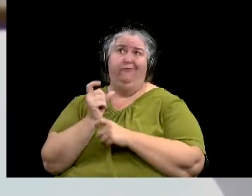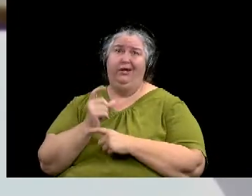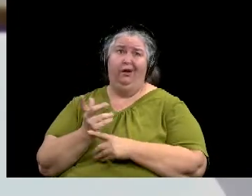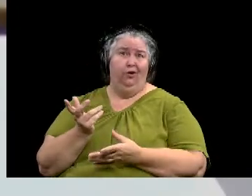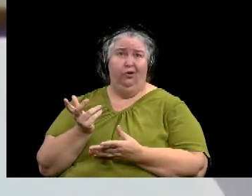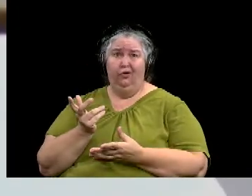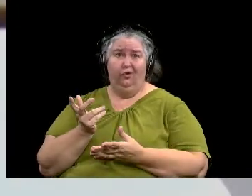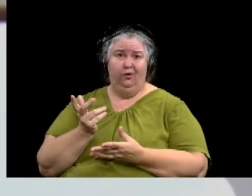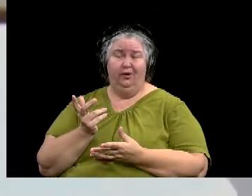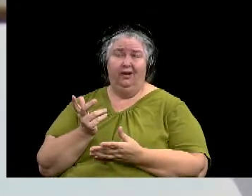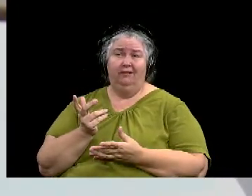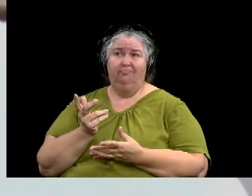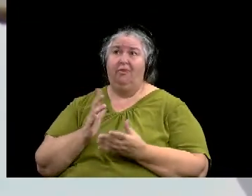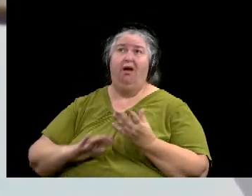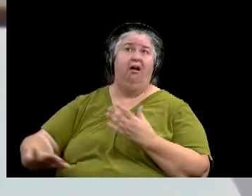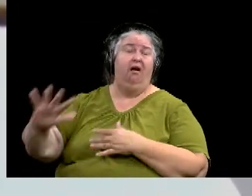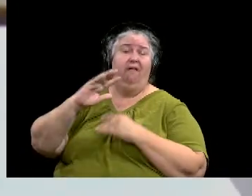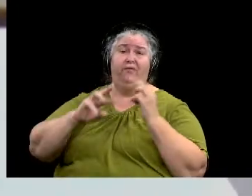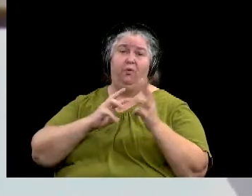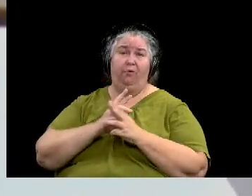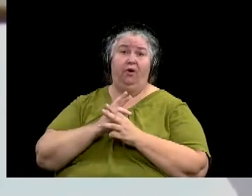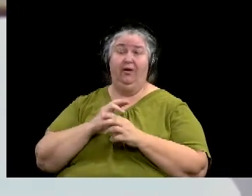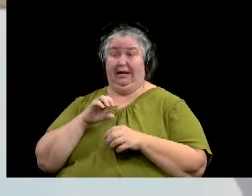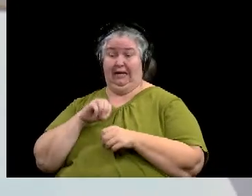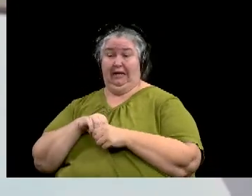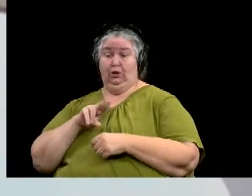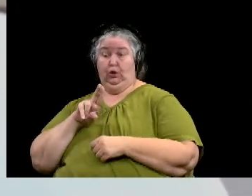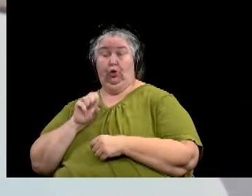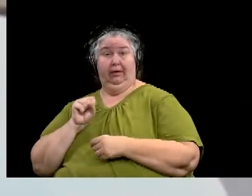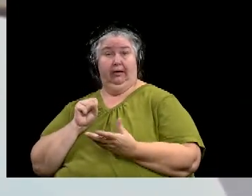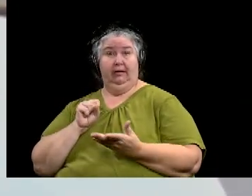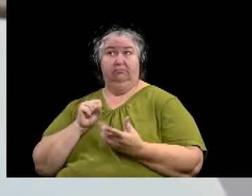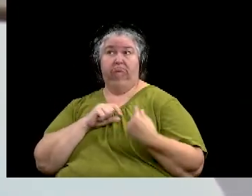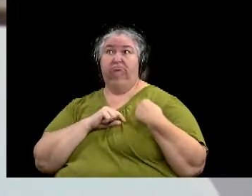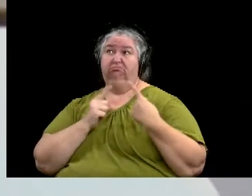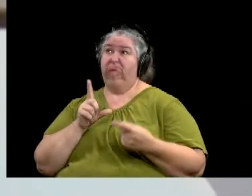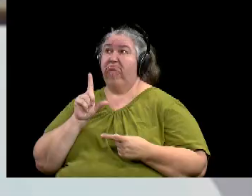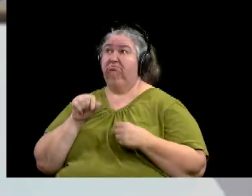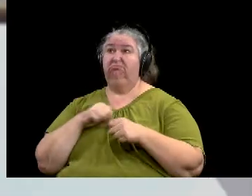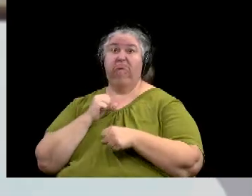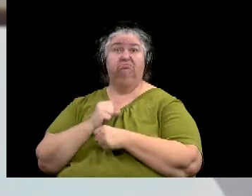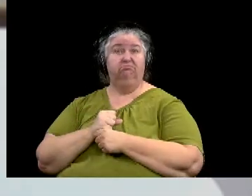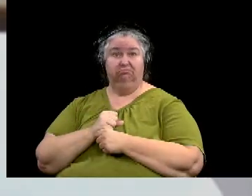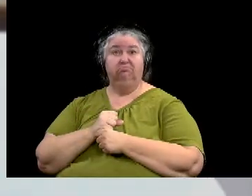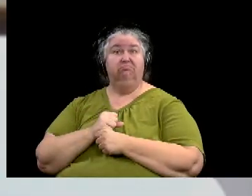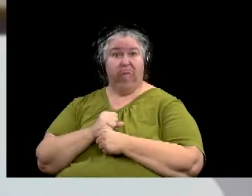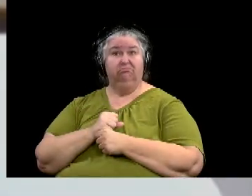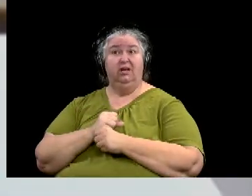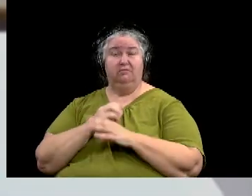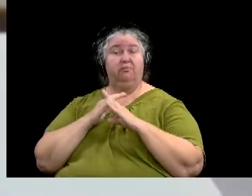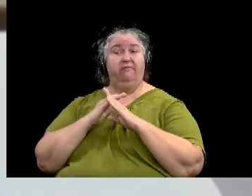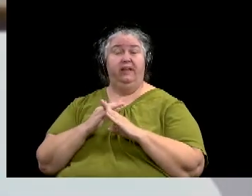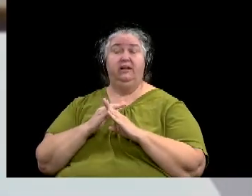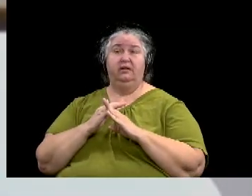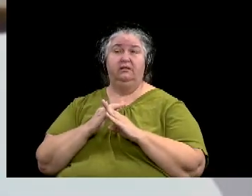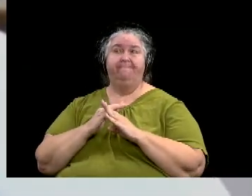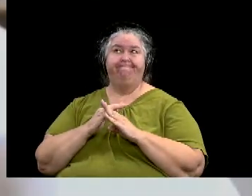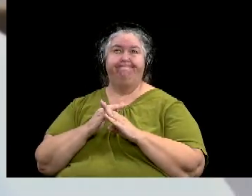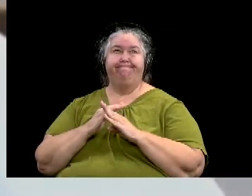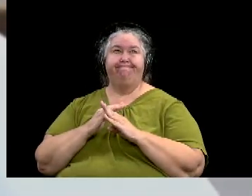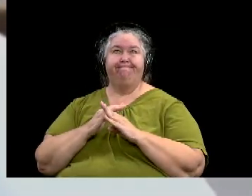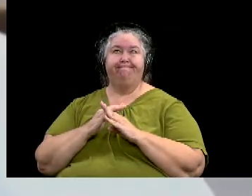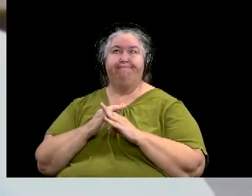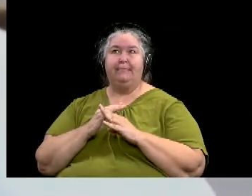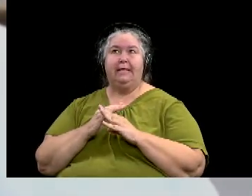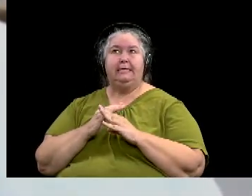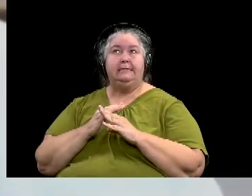country. Over the past 20 years, it's prevented almost 1 million deaths in children, an